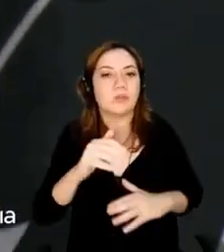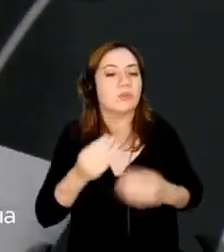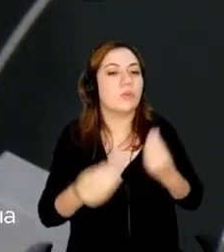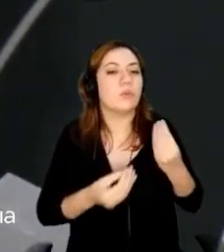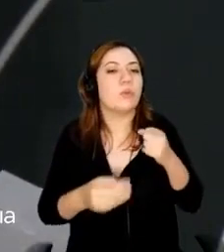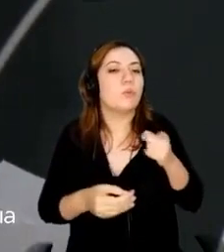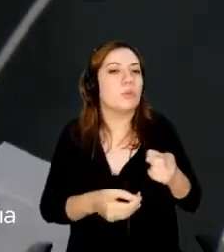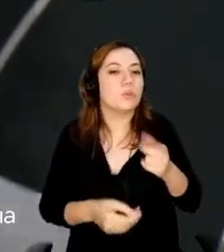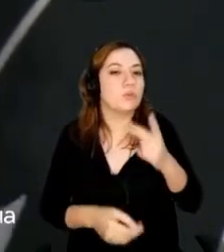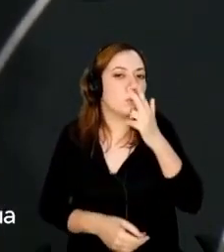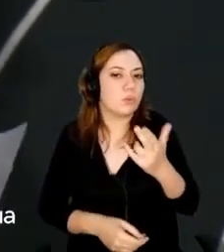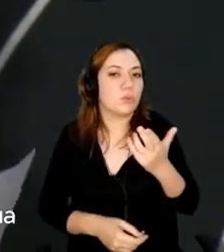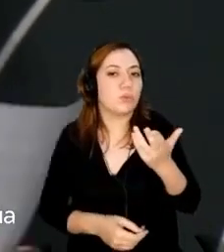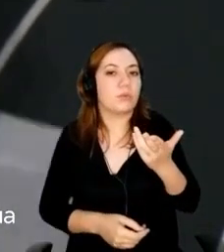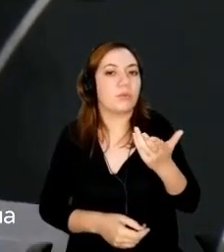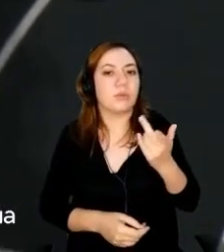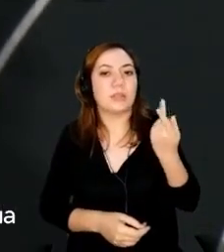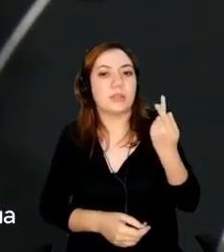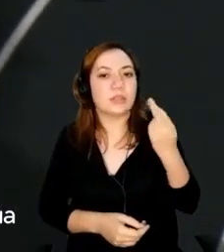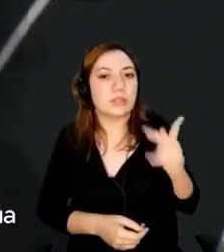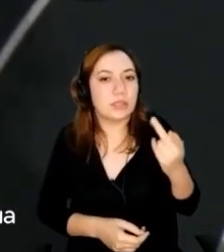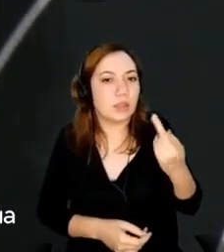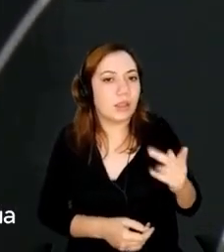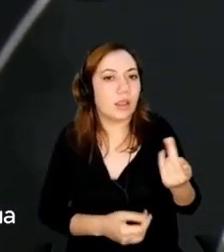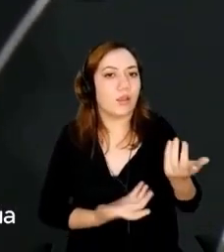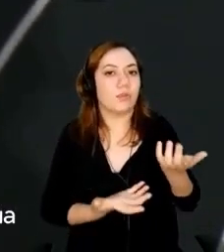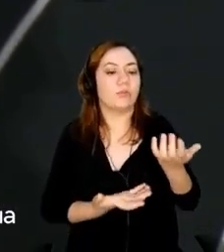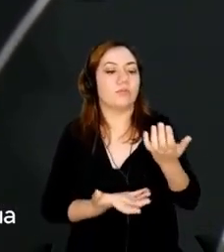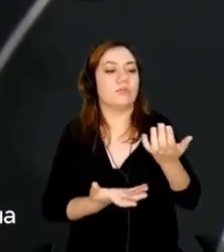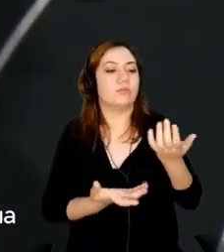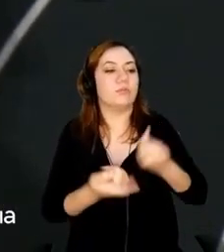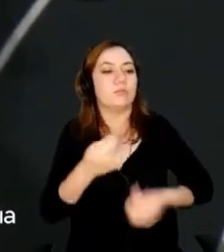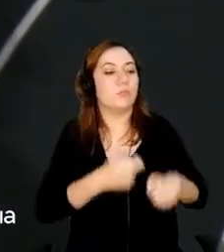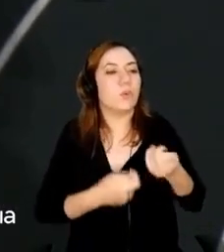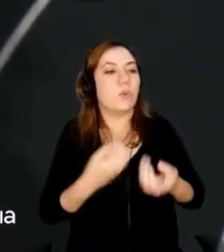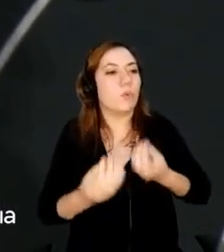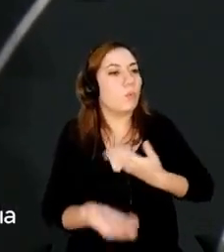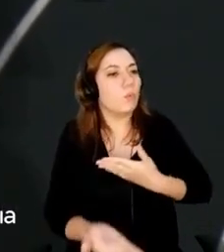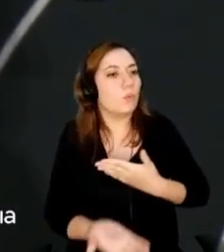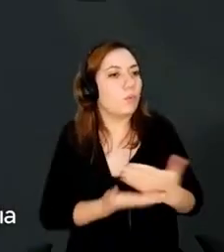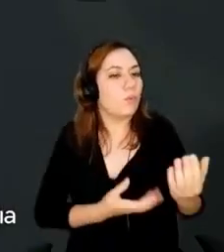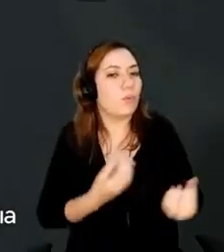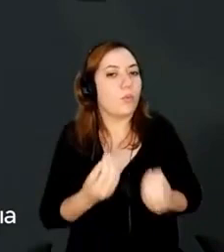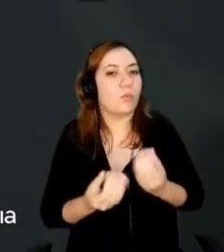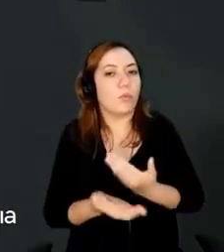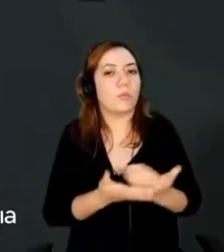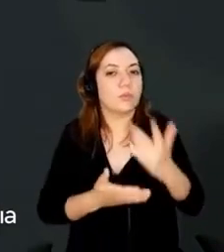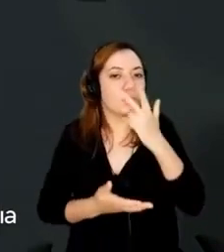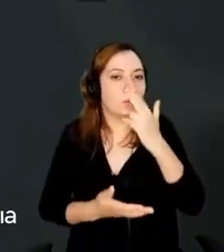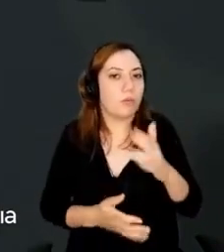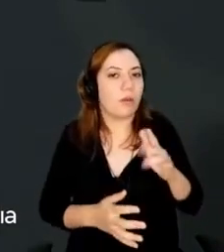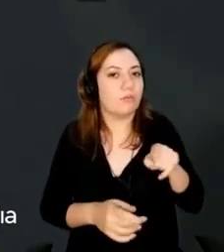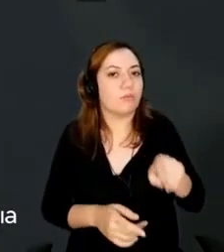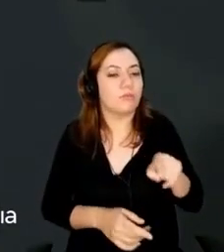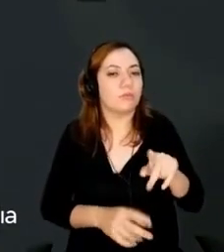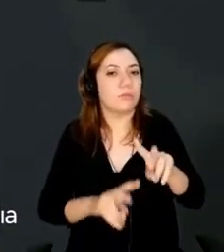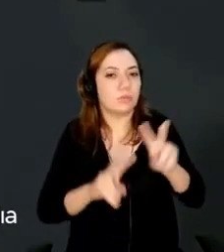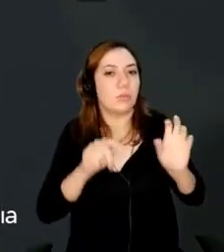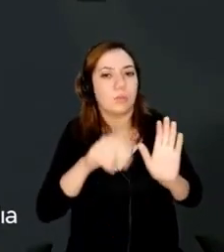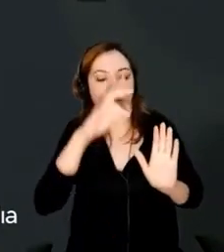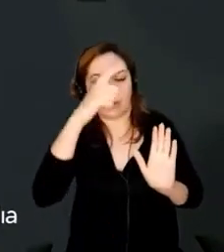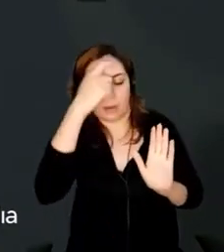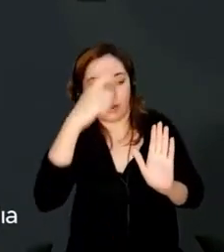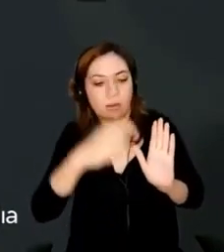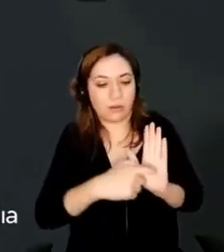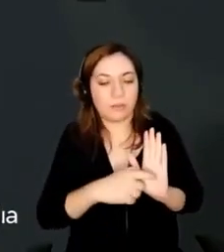should kind of start and where they would start to look at leveraging AI? Yeah, I mean, I think in your question, the first